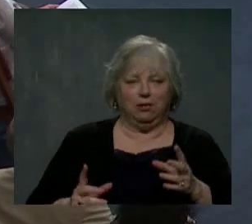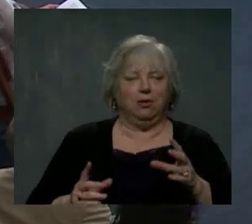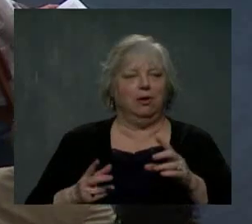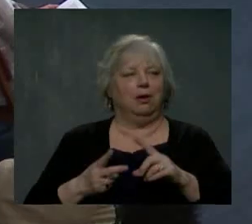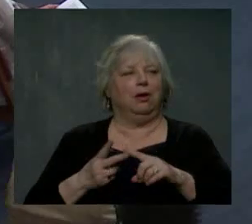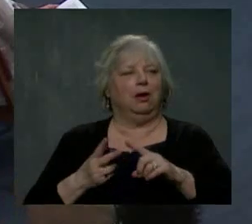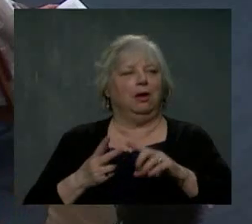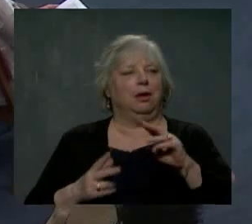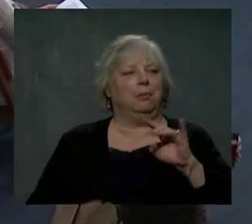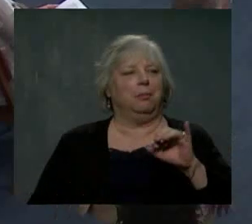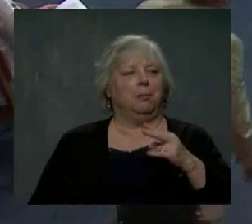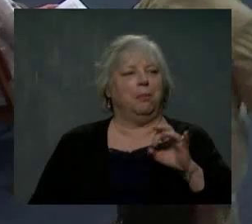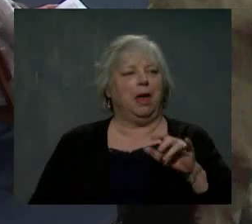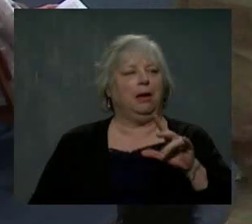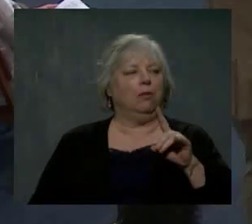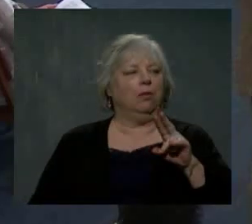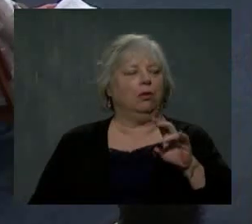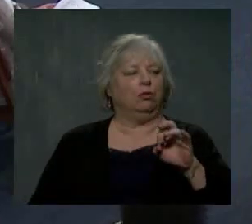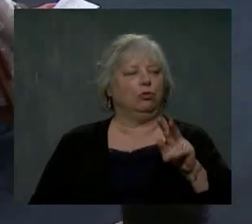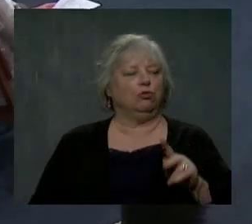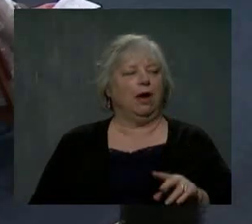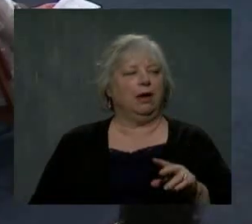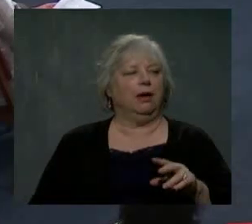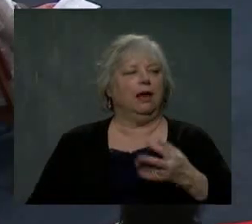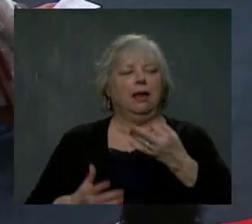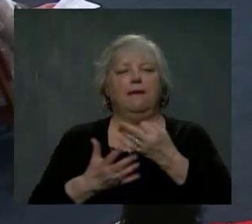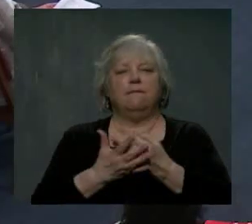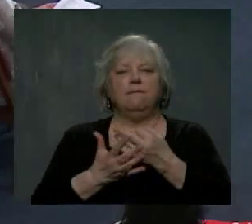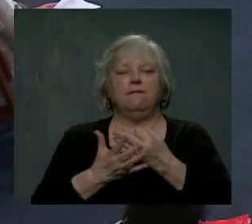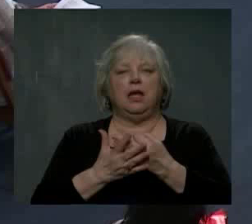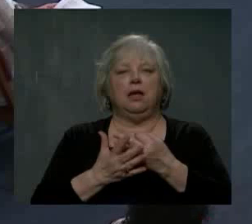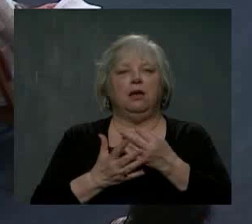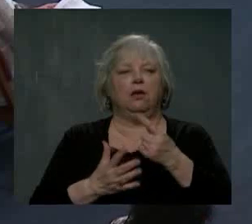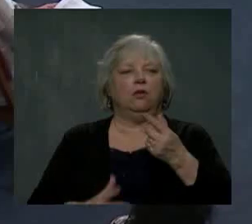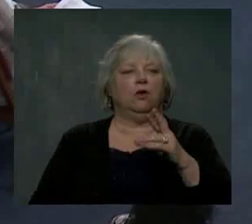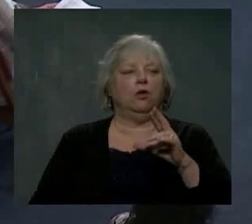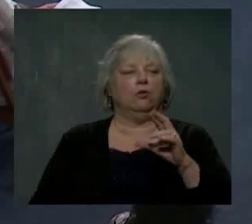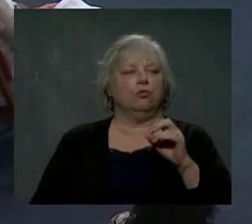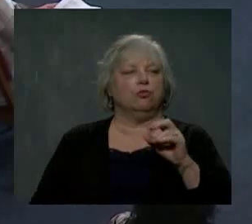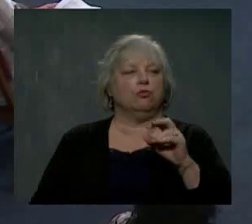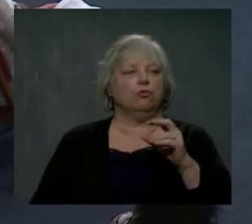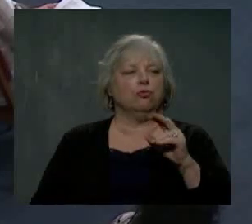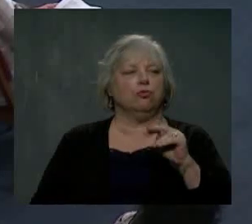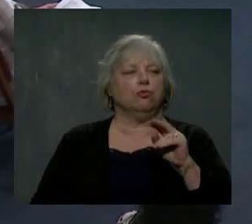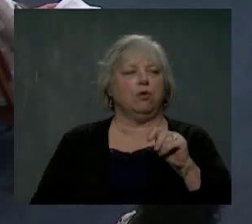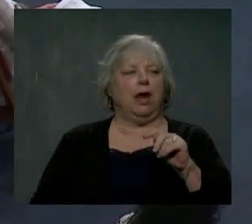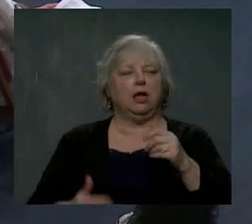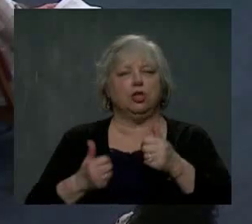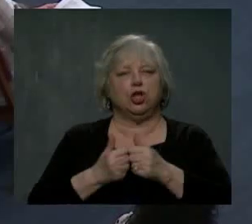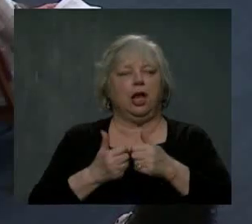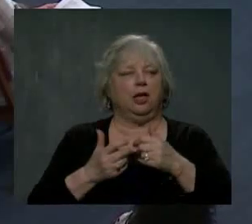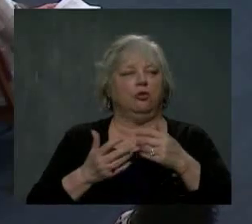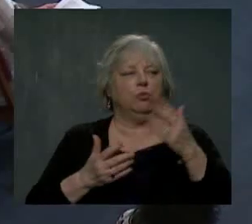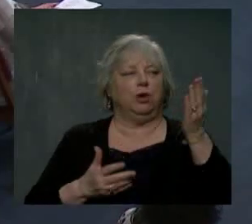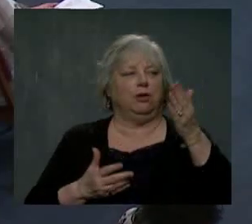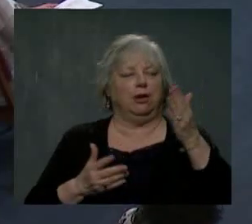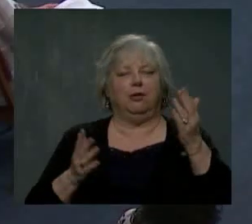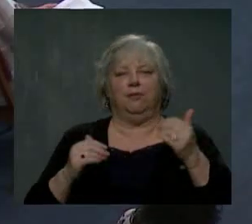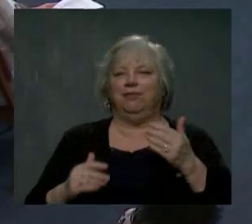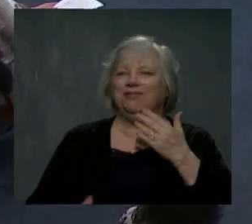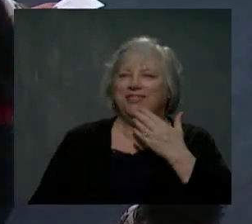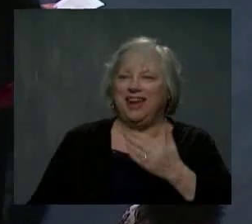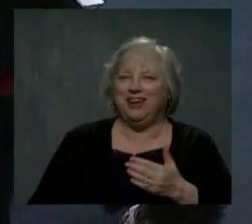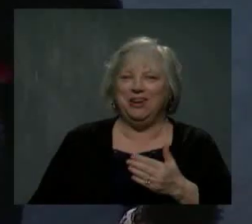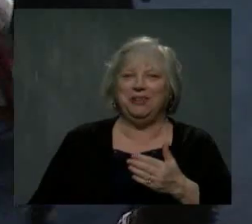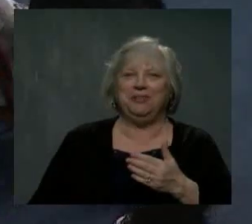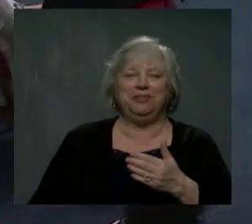Michael Drick, the Fitness Graham Challenge presentation, please. Thank you, Vice Mayor